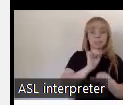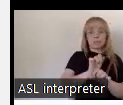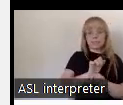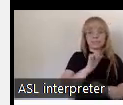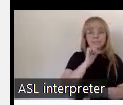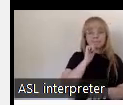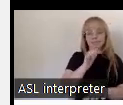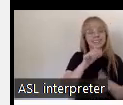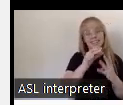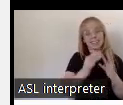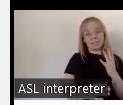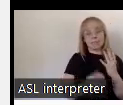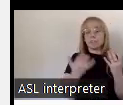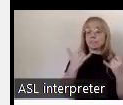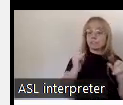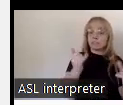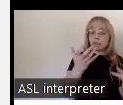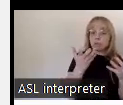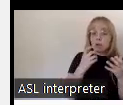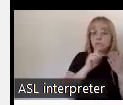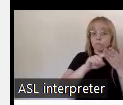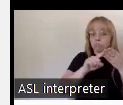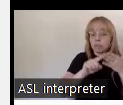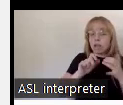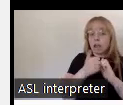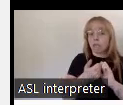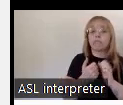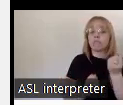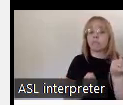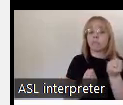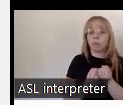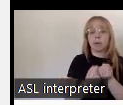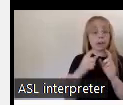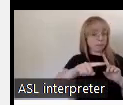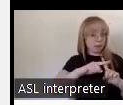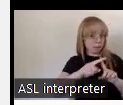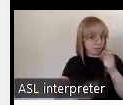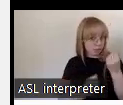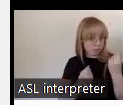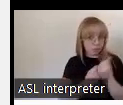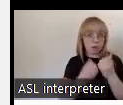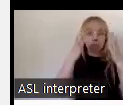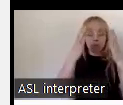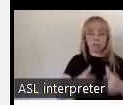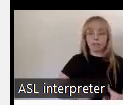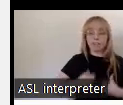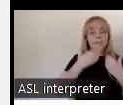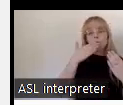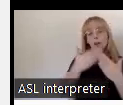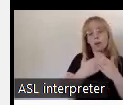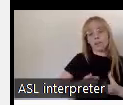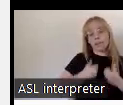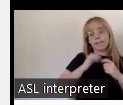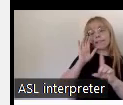option, but we still want to explore how to support very positively a person to live their best life their way.